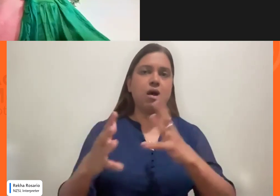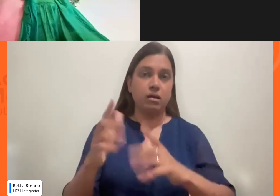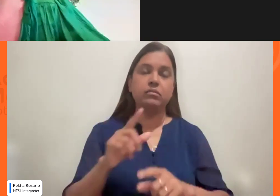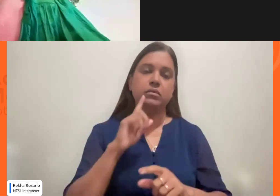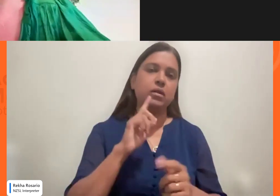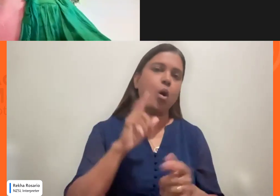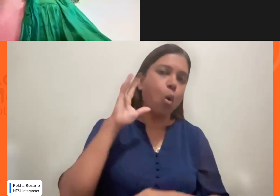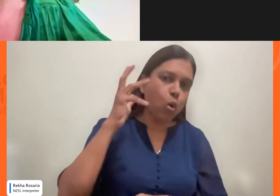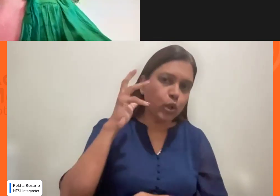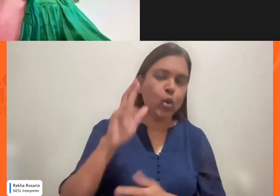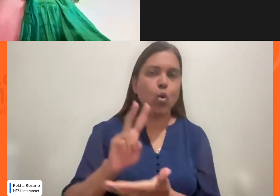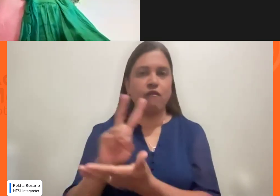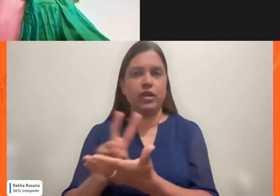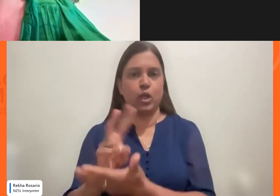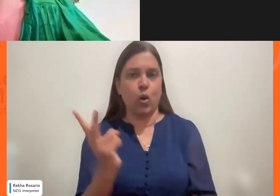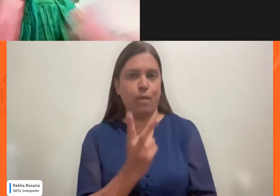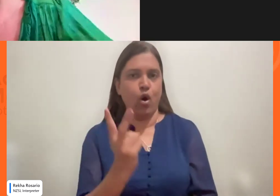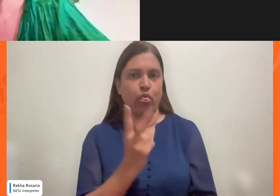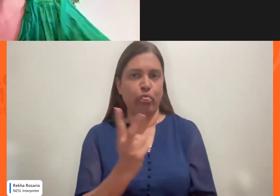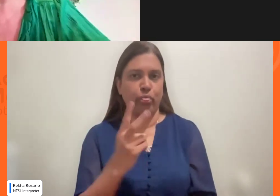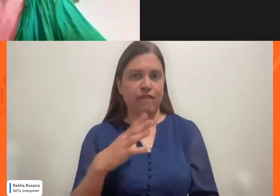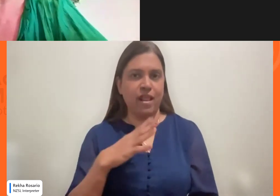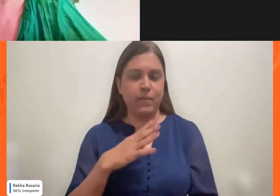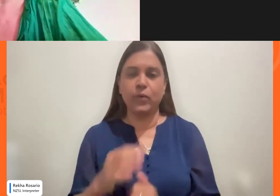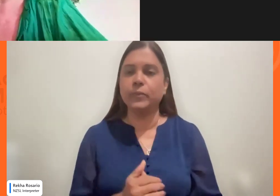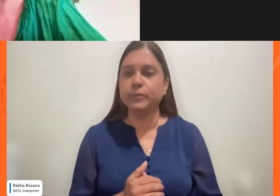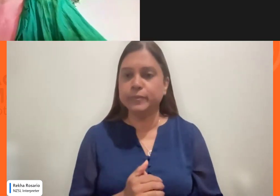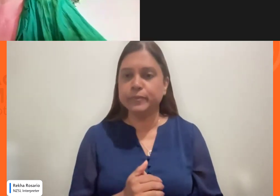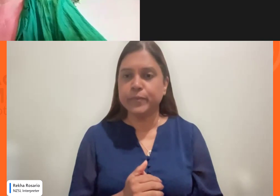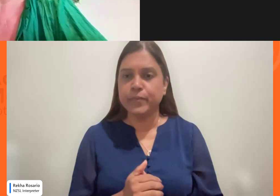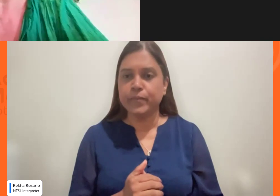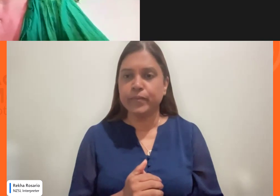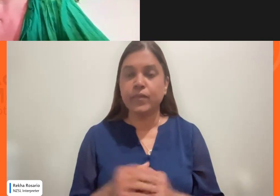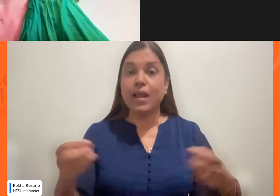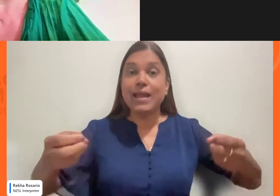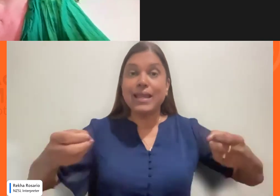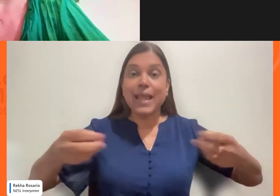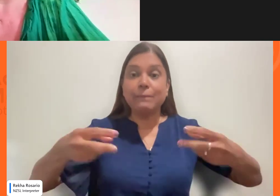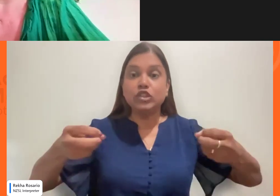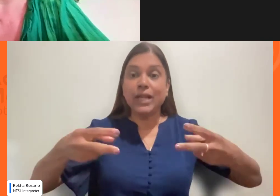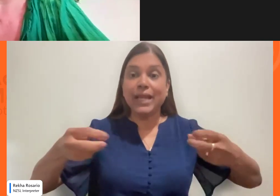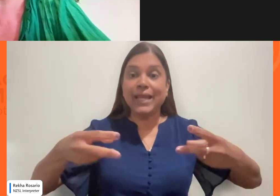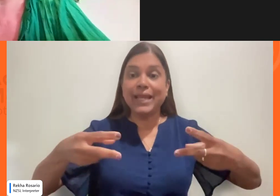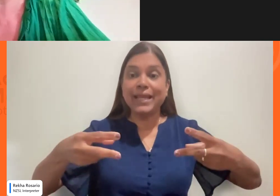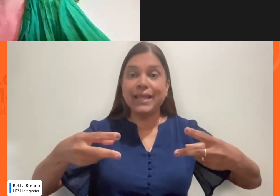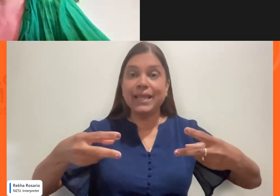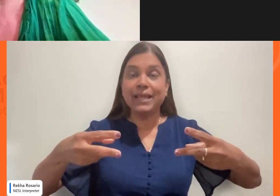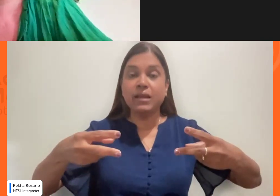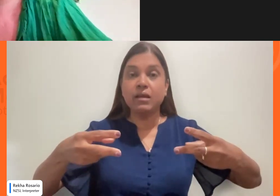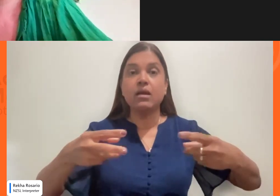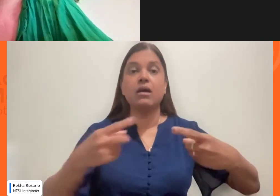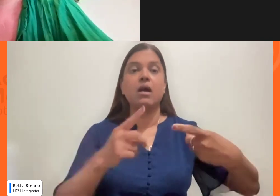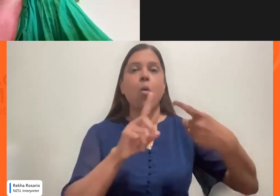question. We have two options for captioning. One is available on the webinar